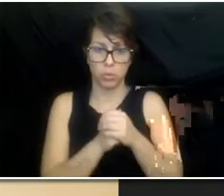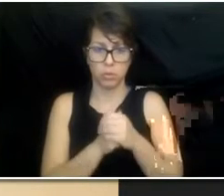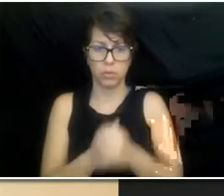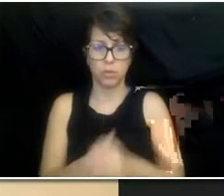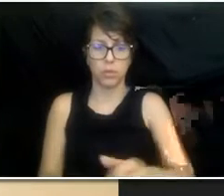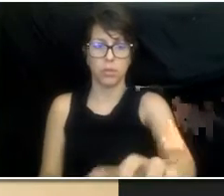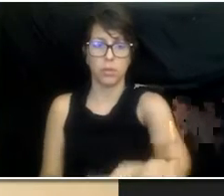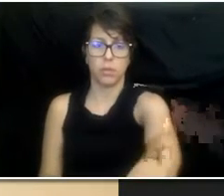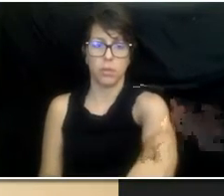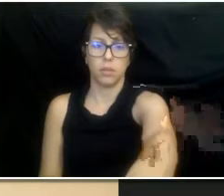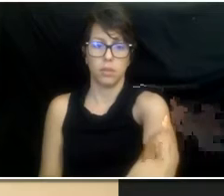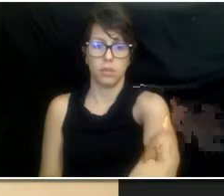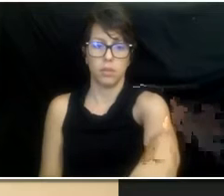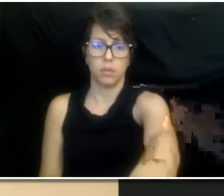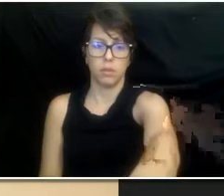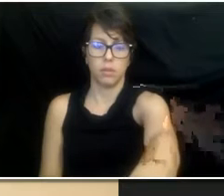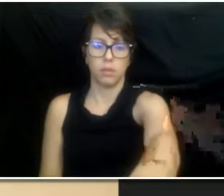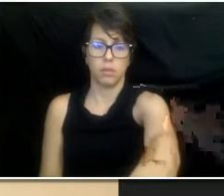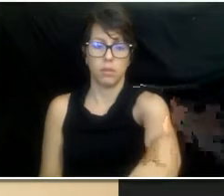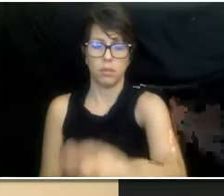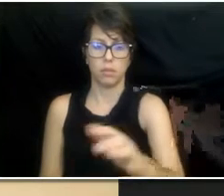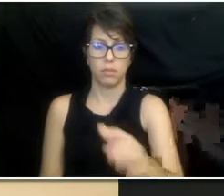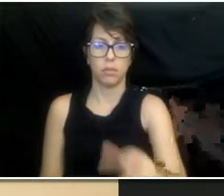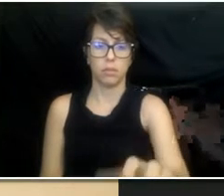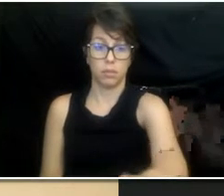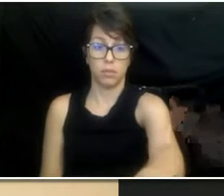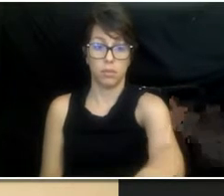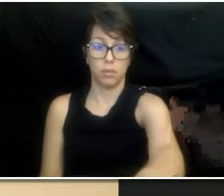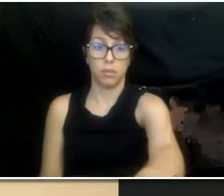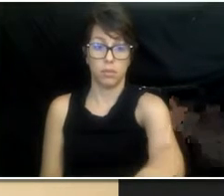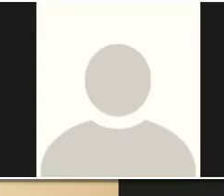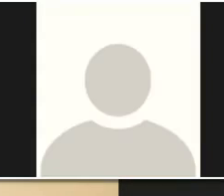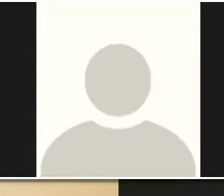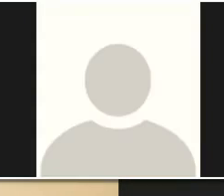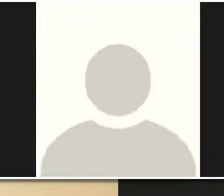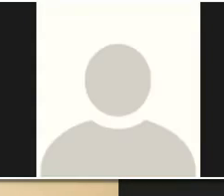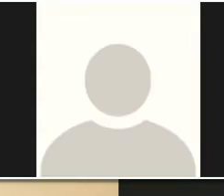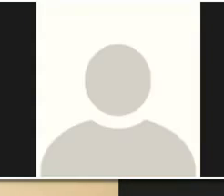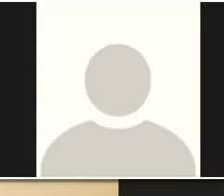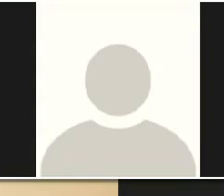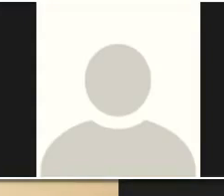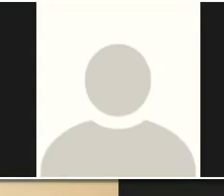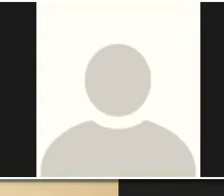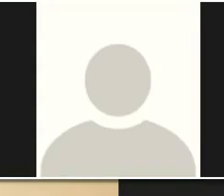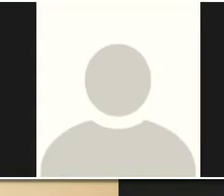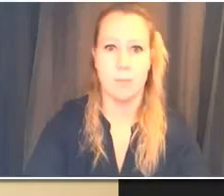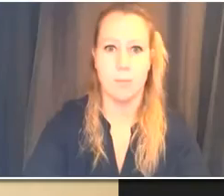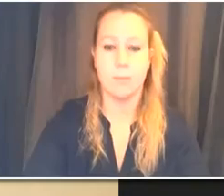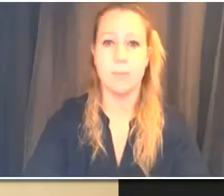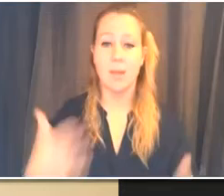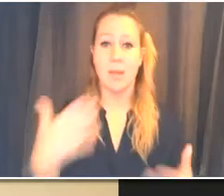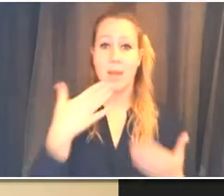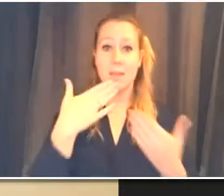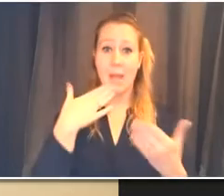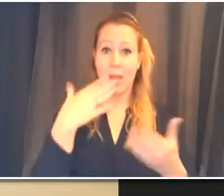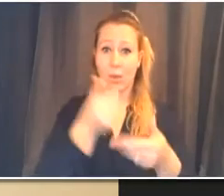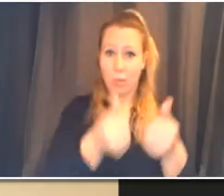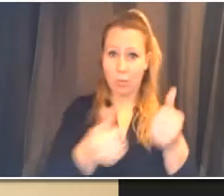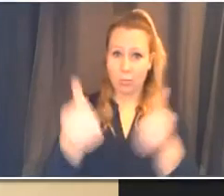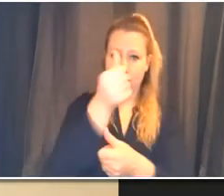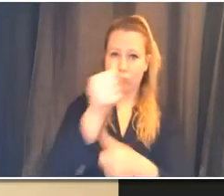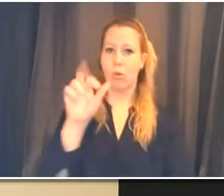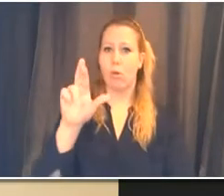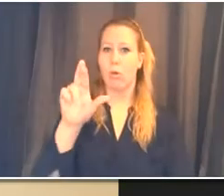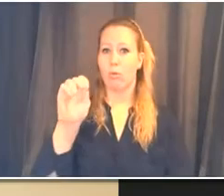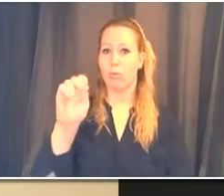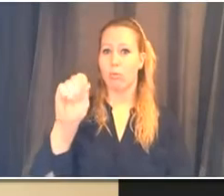um so uh to the NYPD how many felony arrests have been made since covid uh has